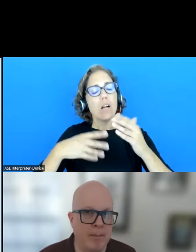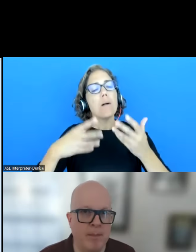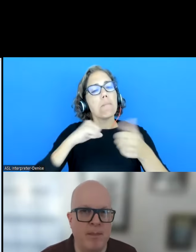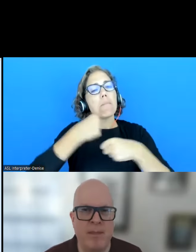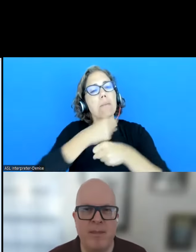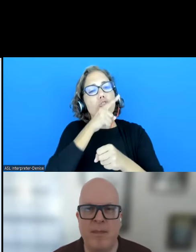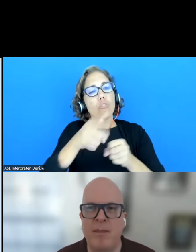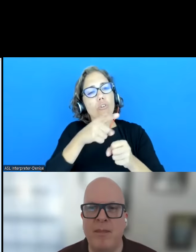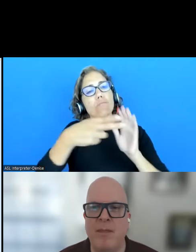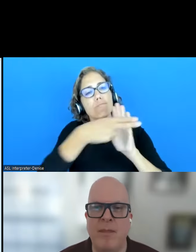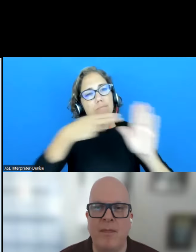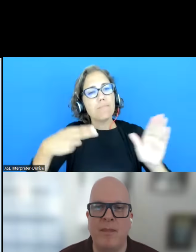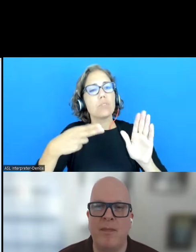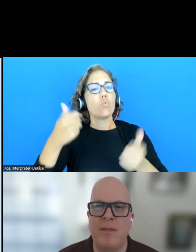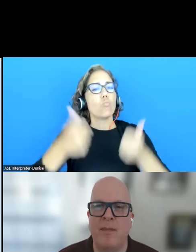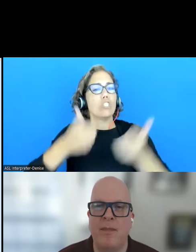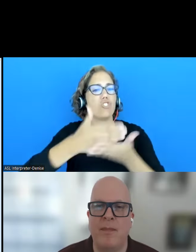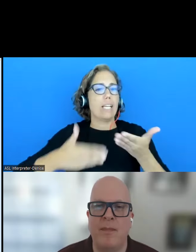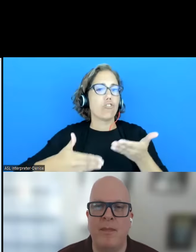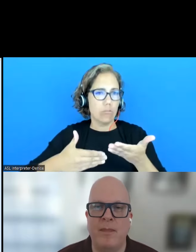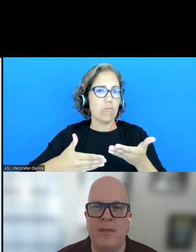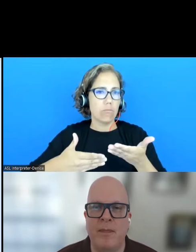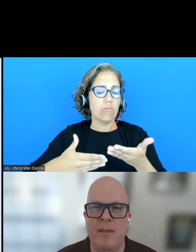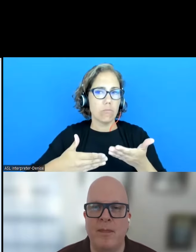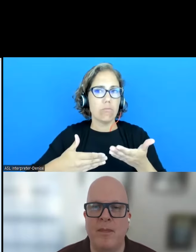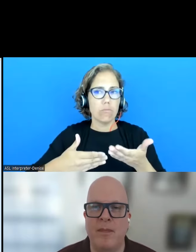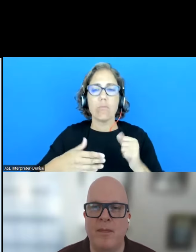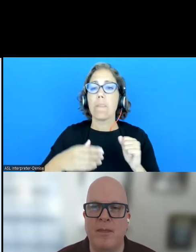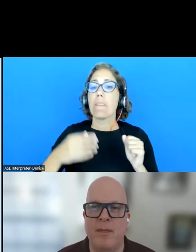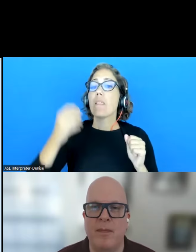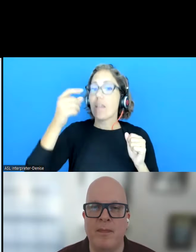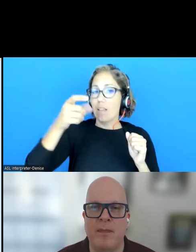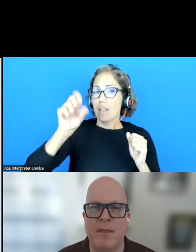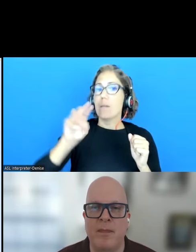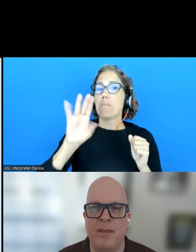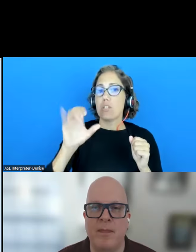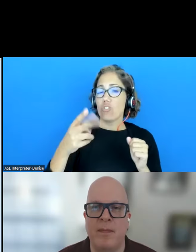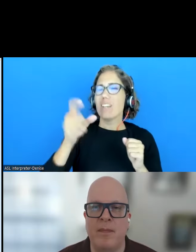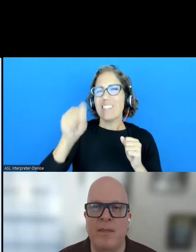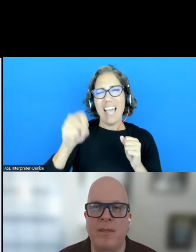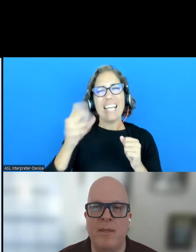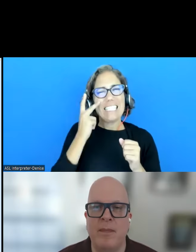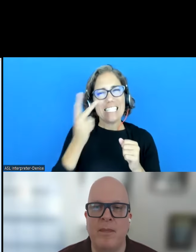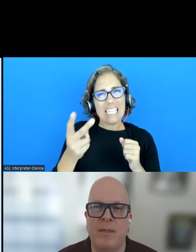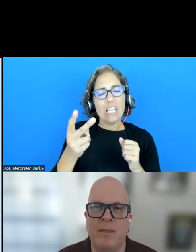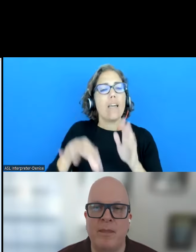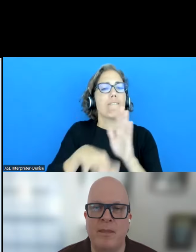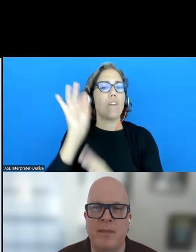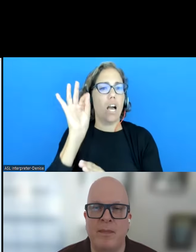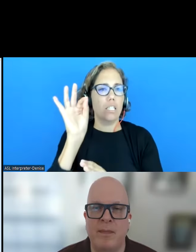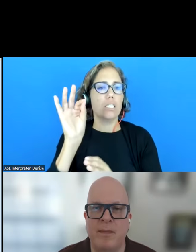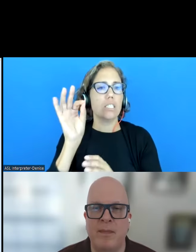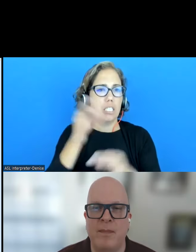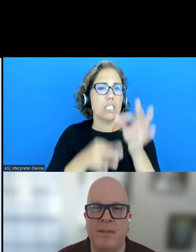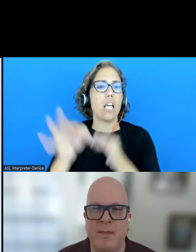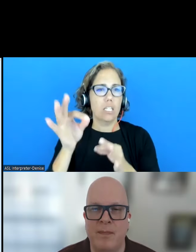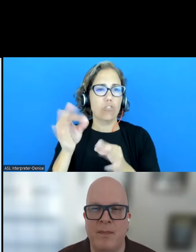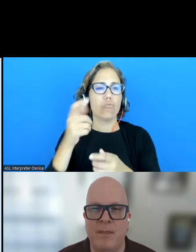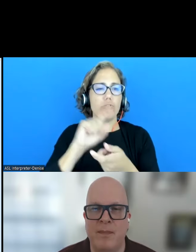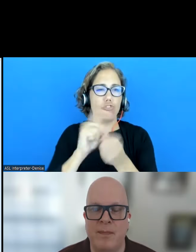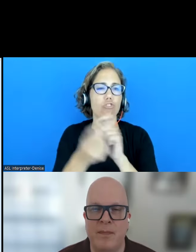that. Yeah, and maybe you want to replace C with find, so you will find your